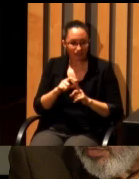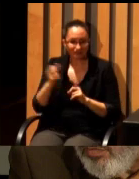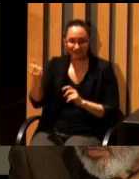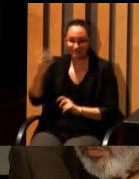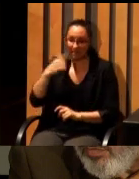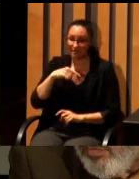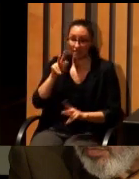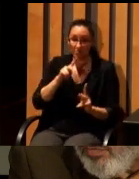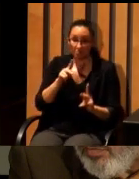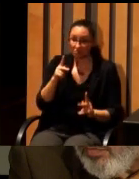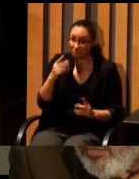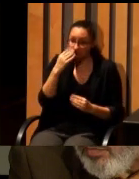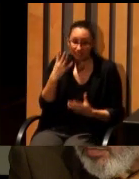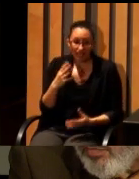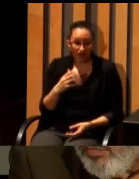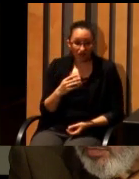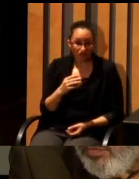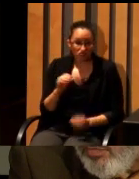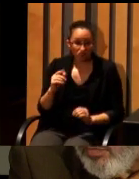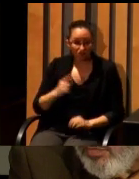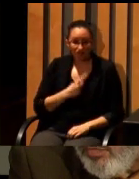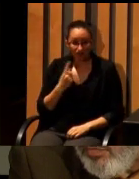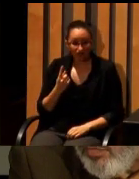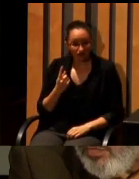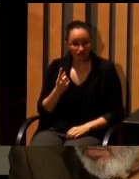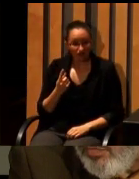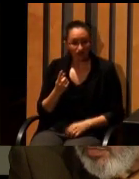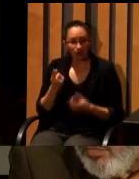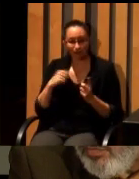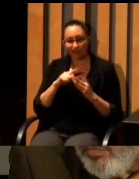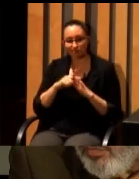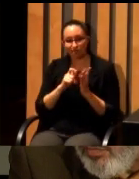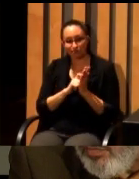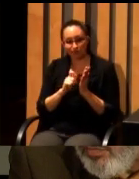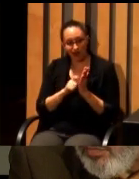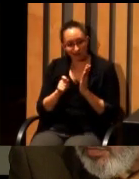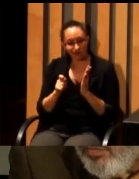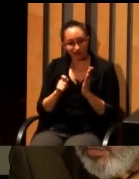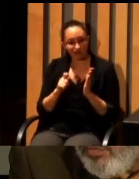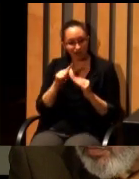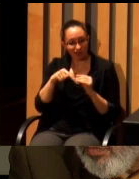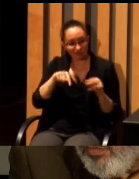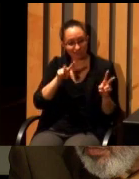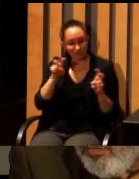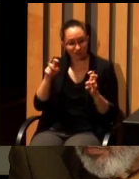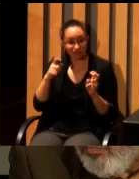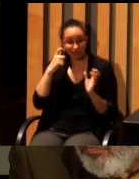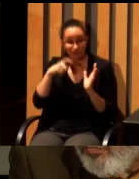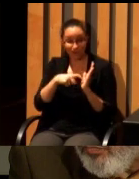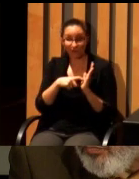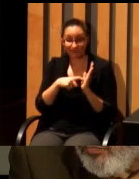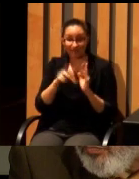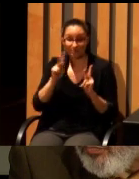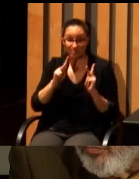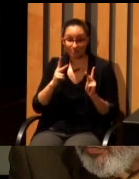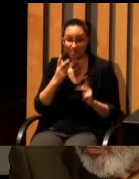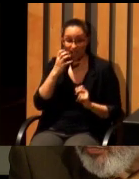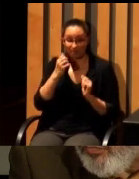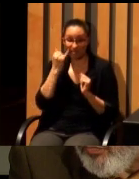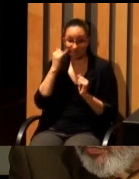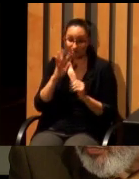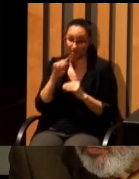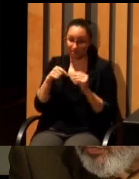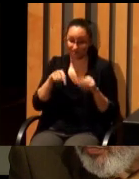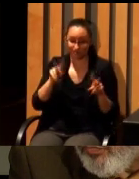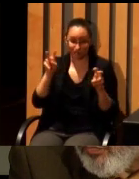Buffalo Courier-Express in the 1970s, I quickly found it makes people very angry. When I interviewed